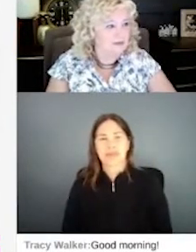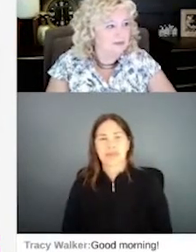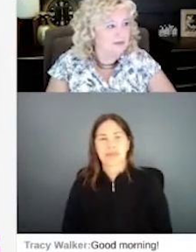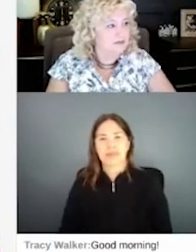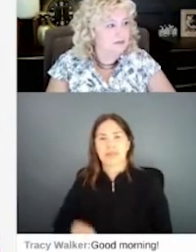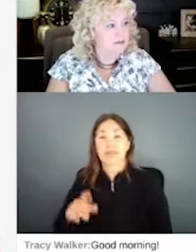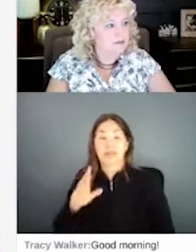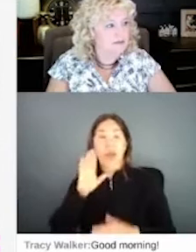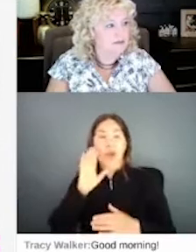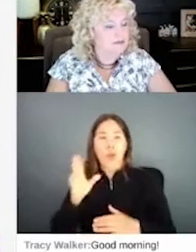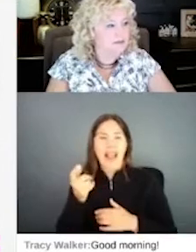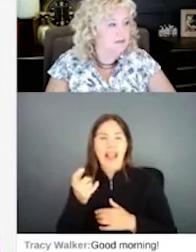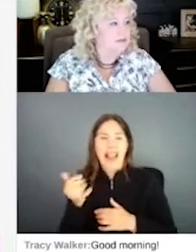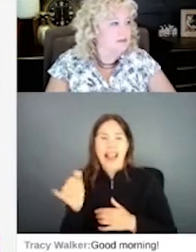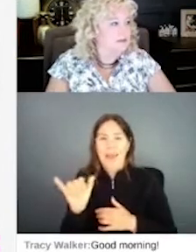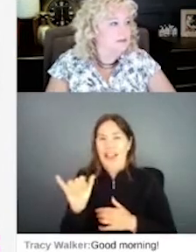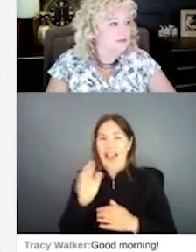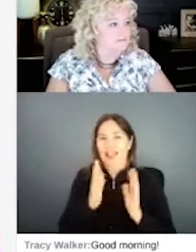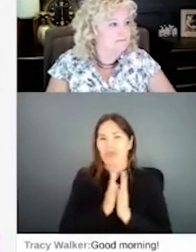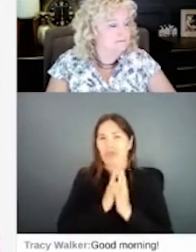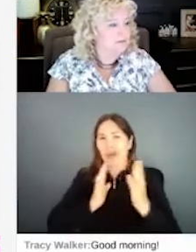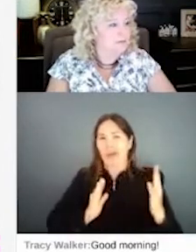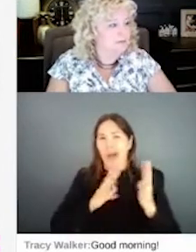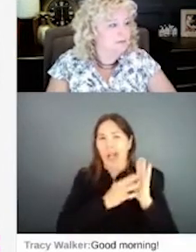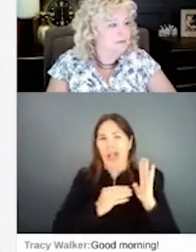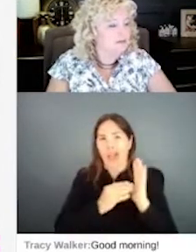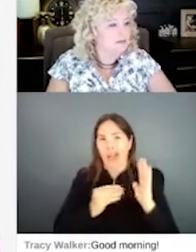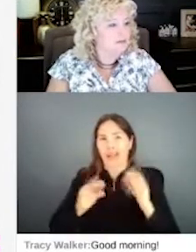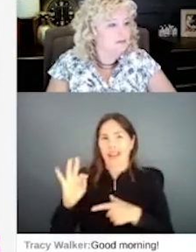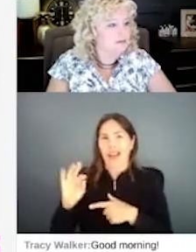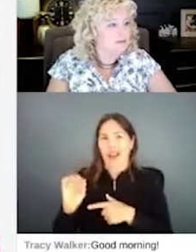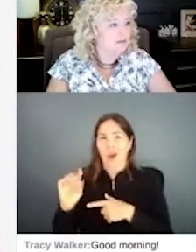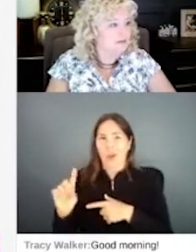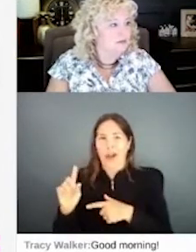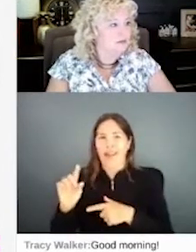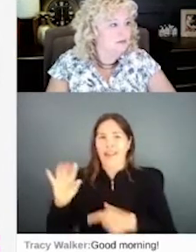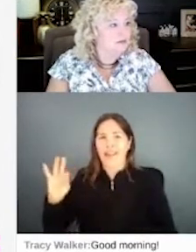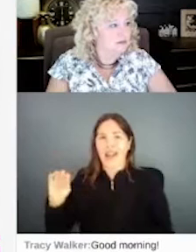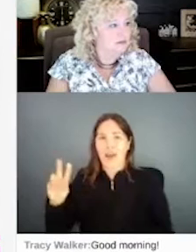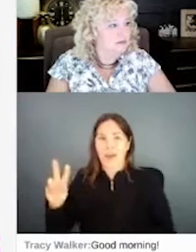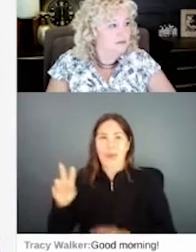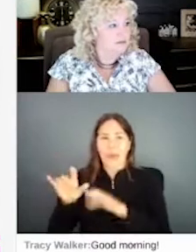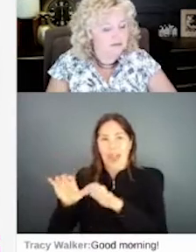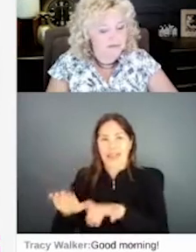This is going to be a little bit like remote learning. We're going to get a lot of 901 and 902 entries.